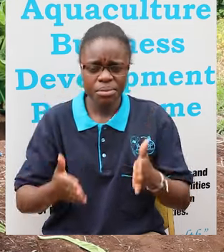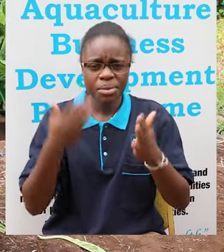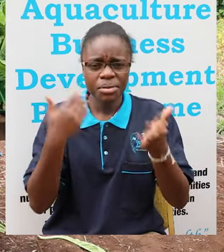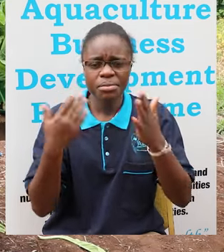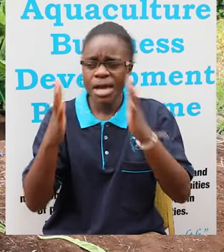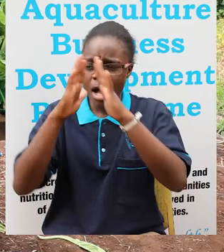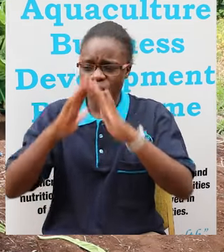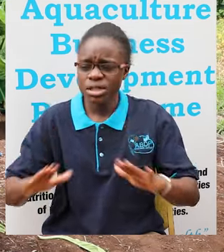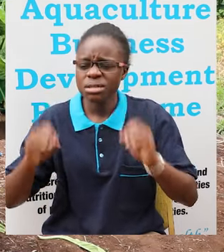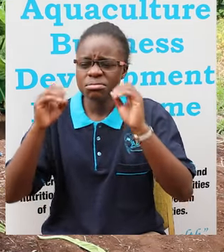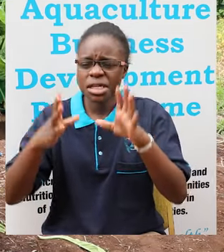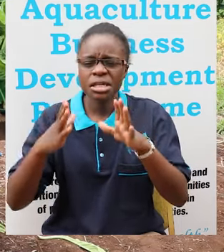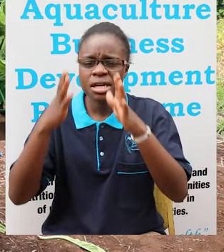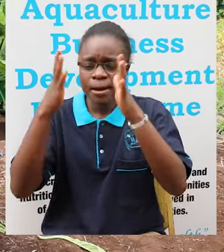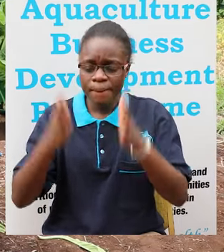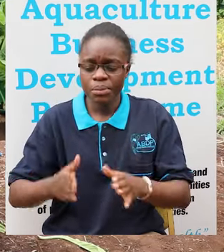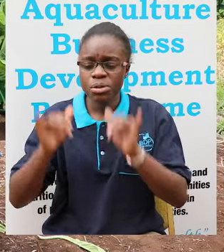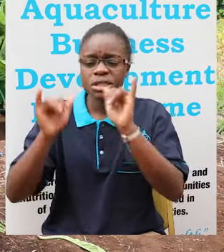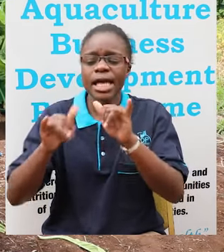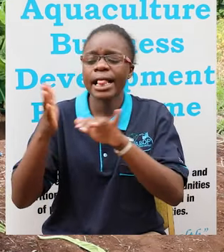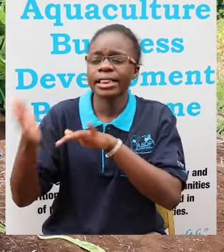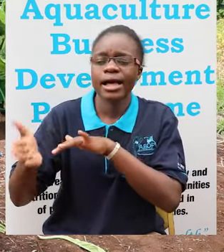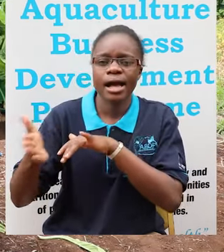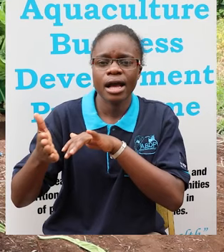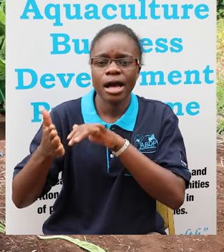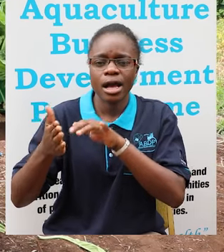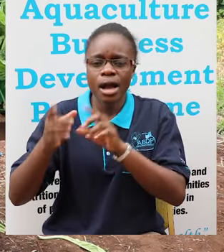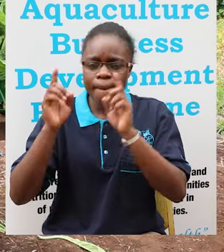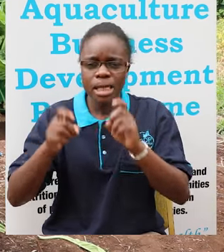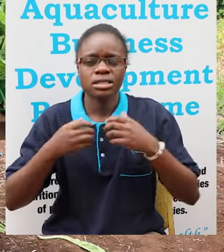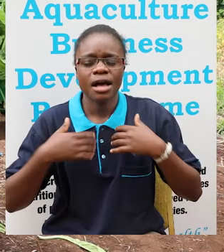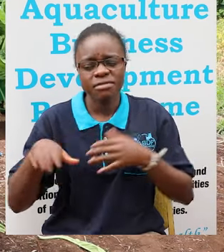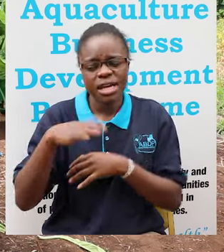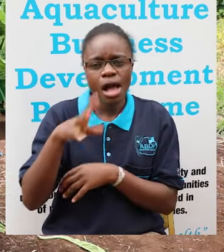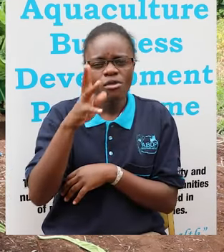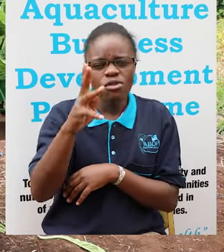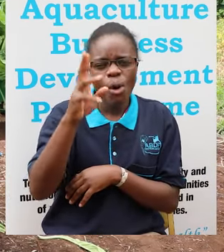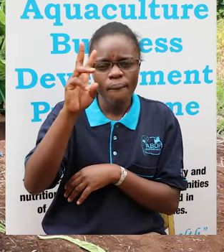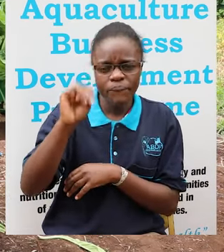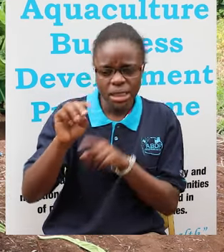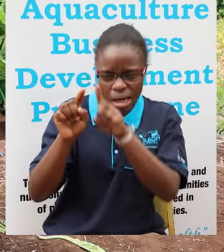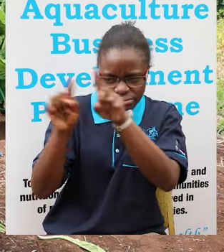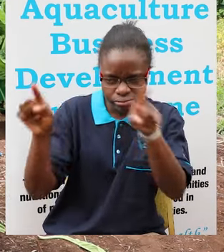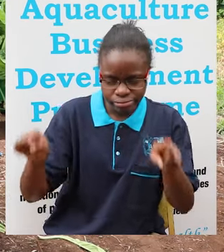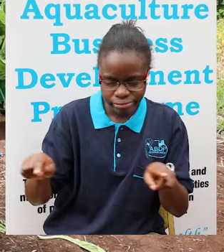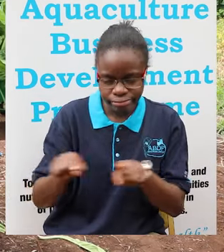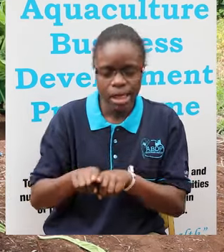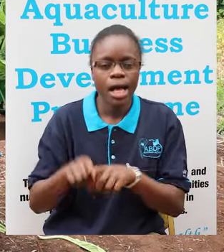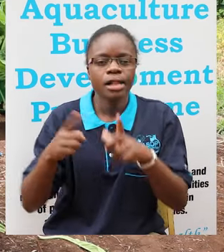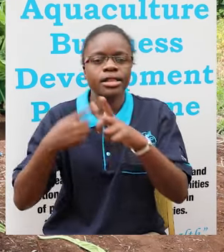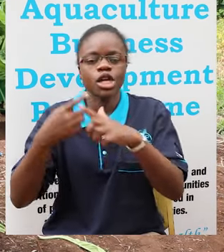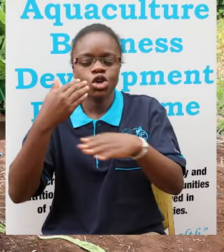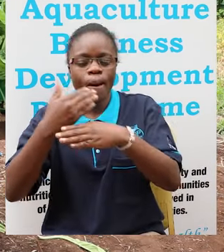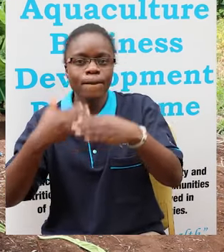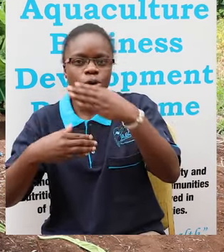Even in our estates, you can have a star garden so long as you have an area that would measure 4 meters in diameter. So